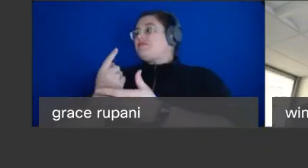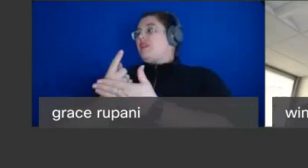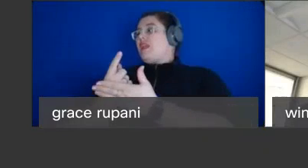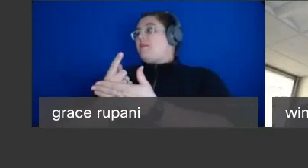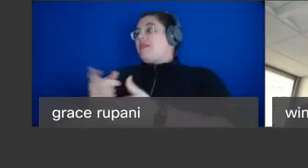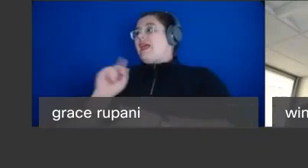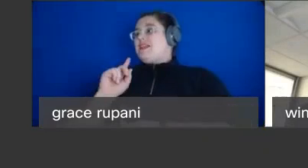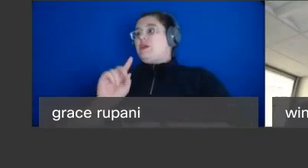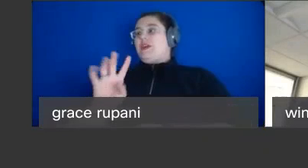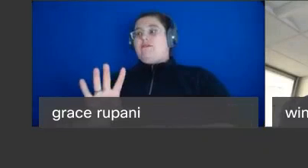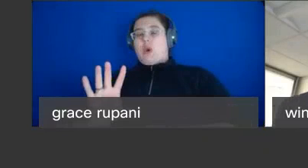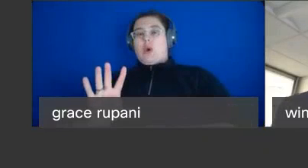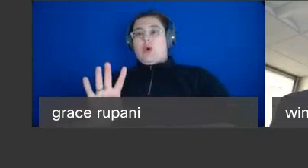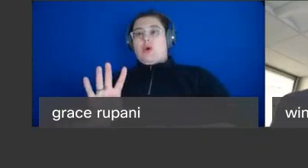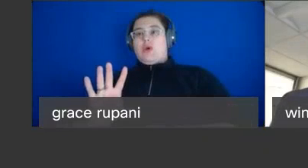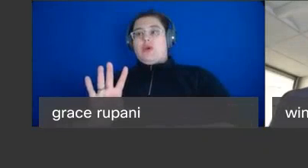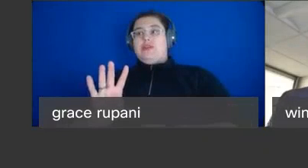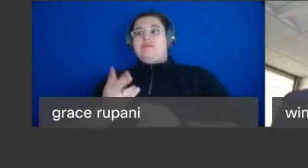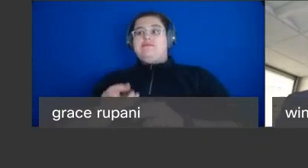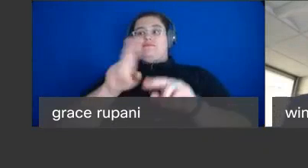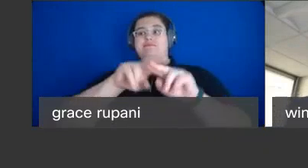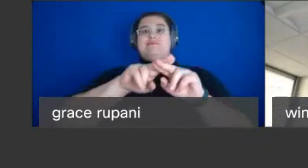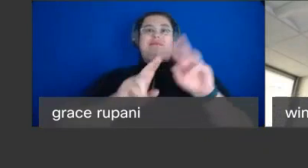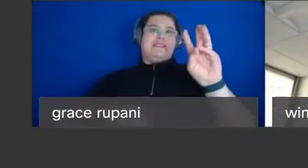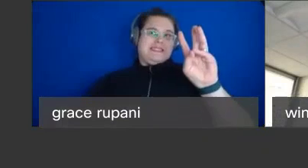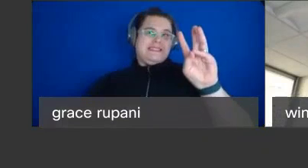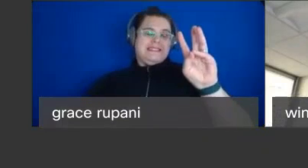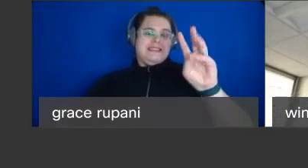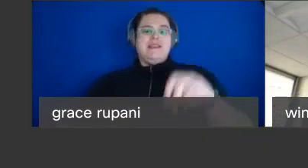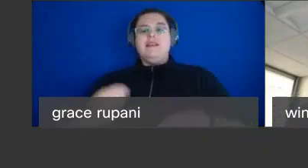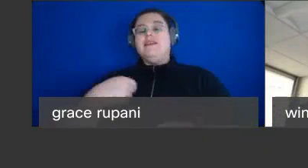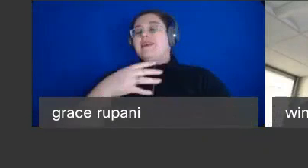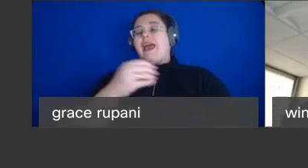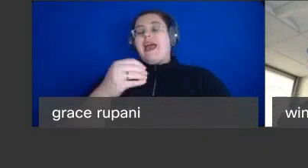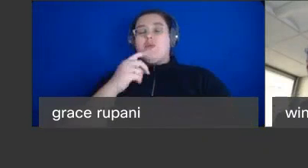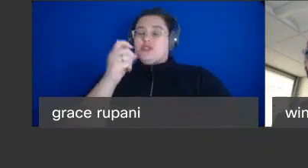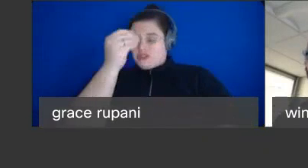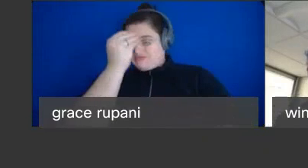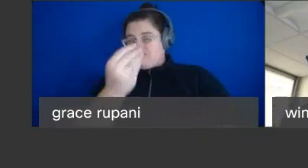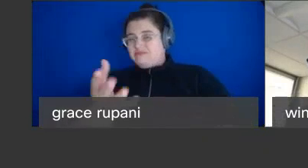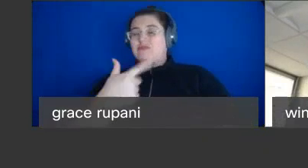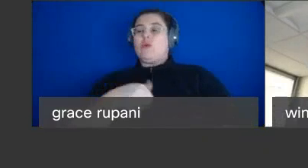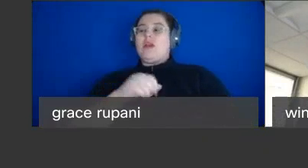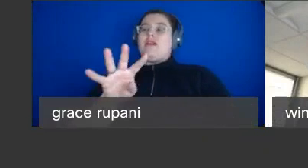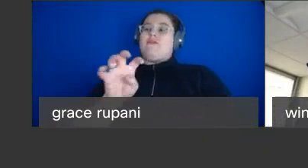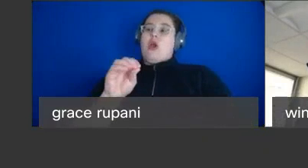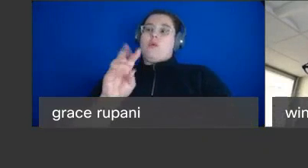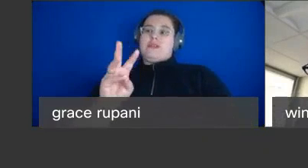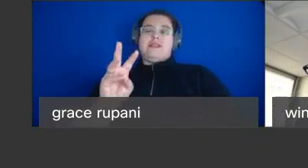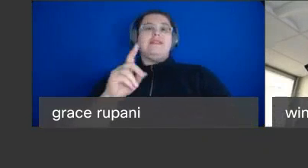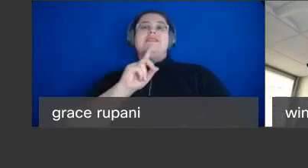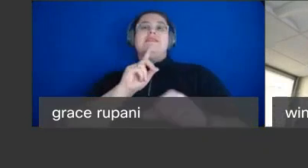And we should note that we have a total of 406 confirmed cases. We have 2 people who have tested